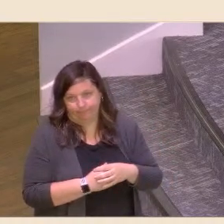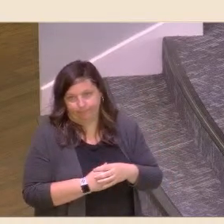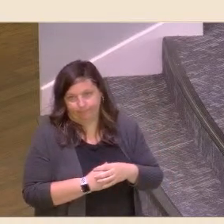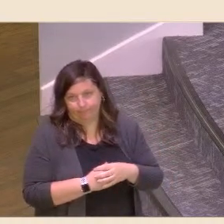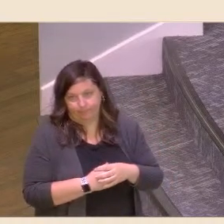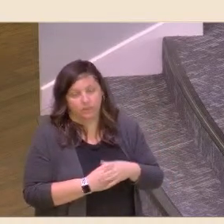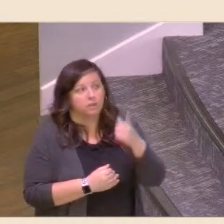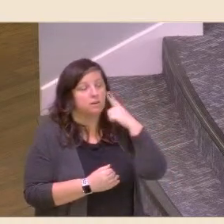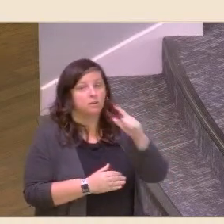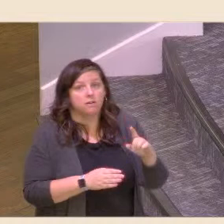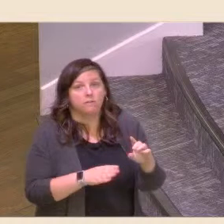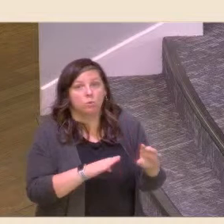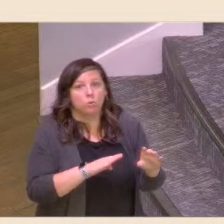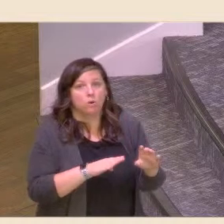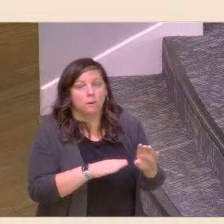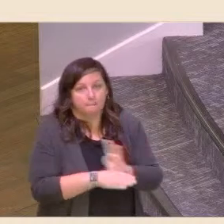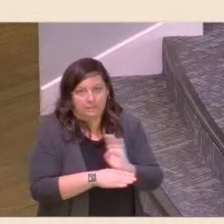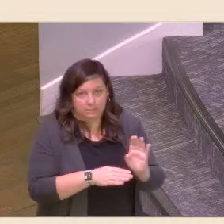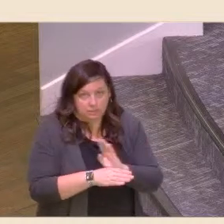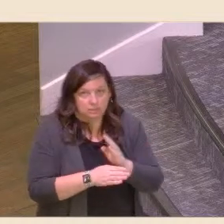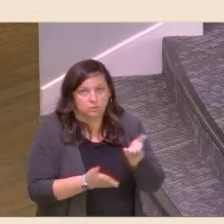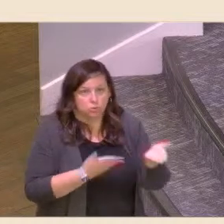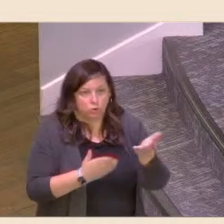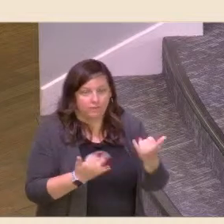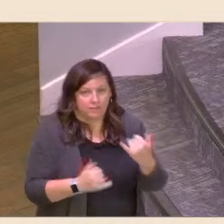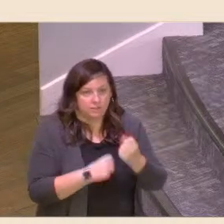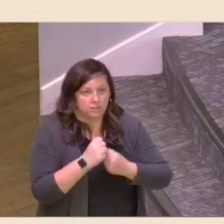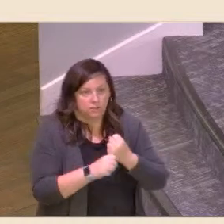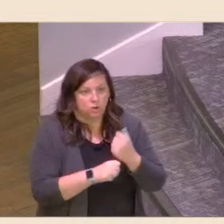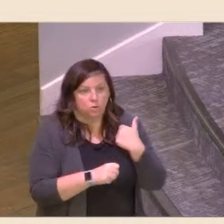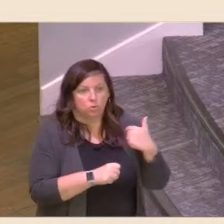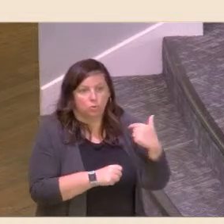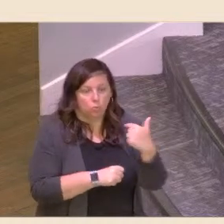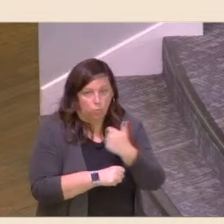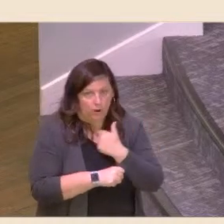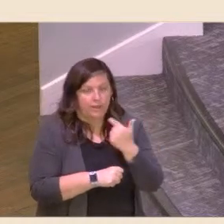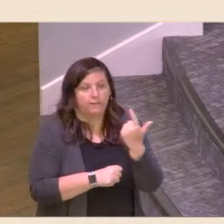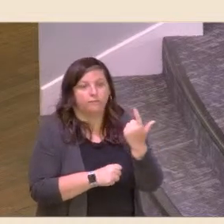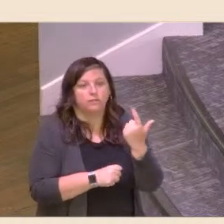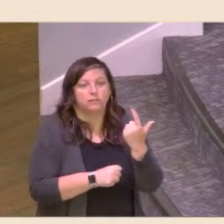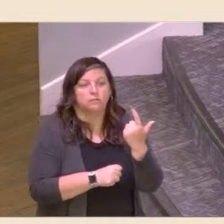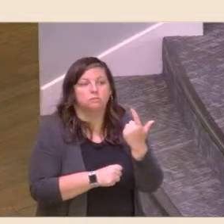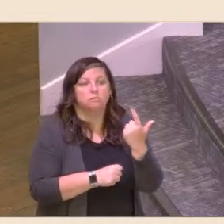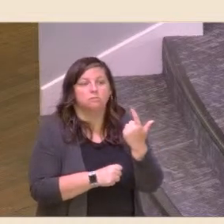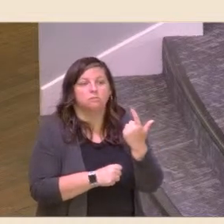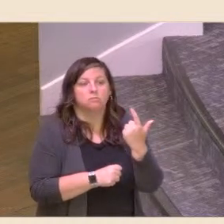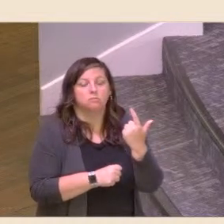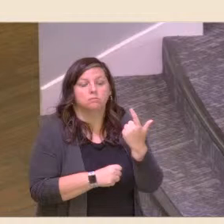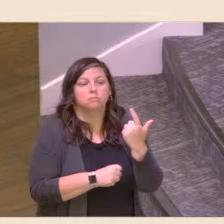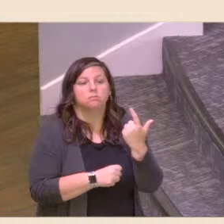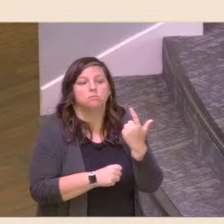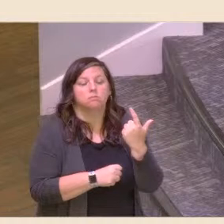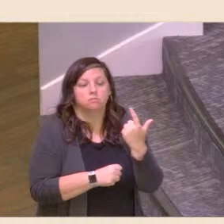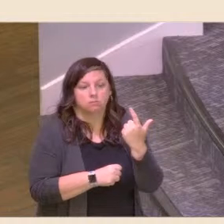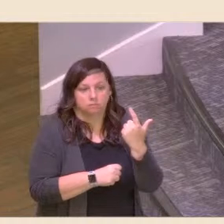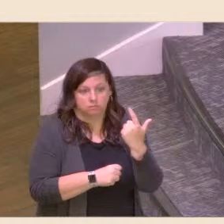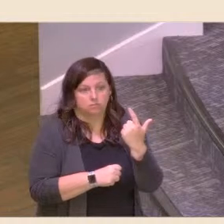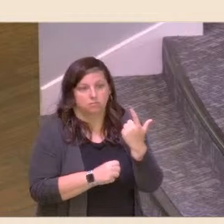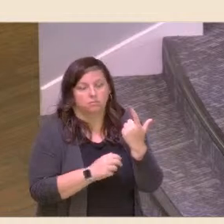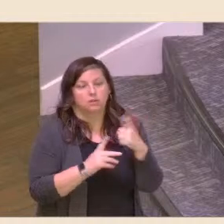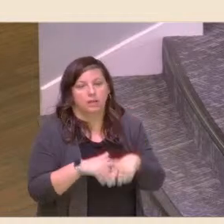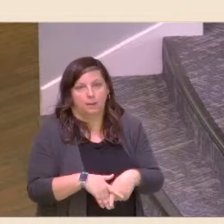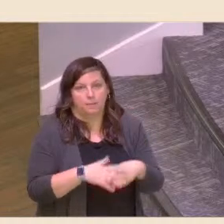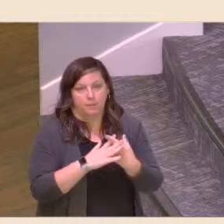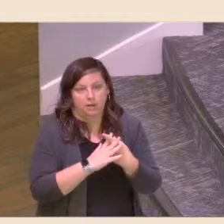For business services this year, we fully implemented the ramp. This was kind of a several years in the making. There was